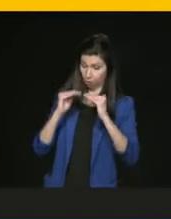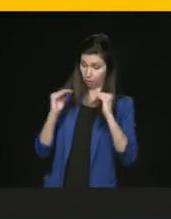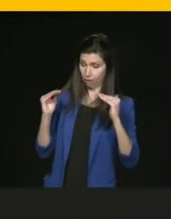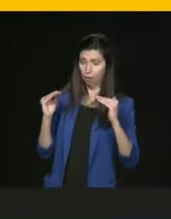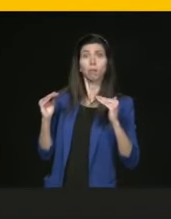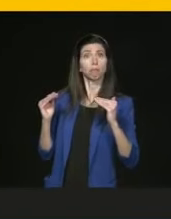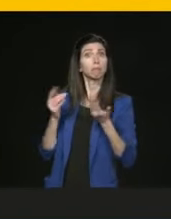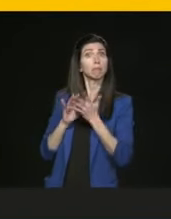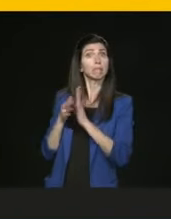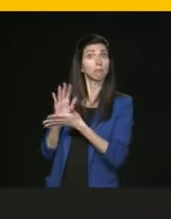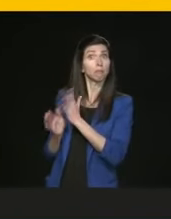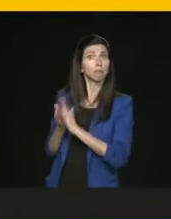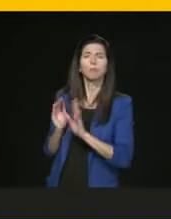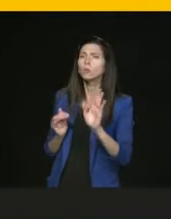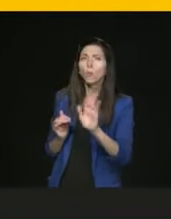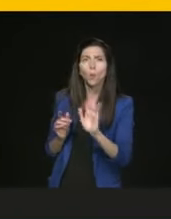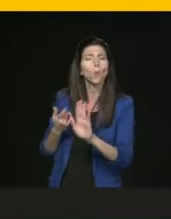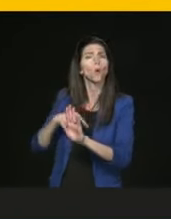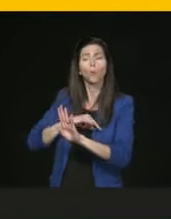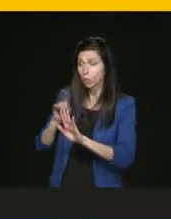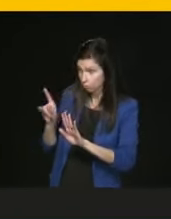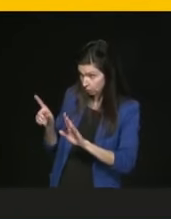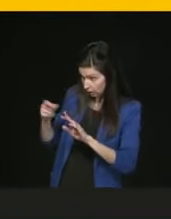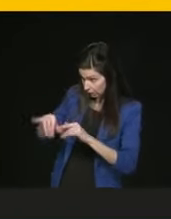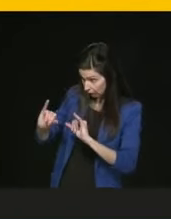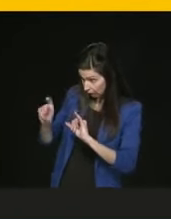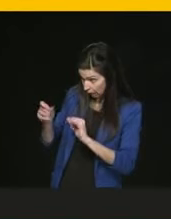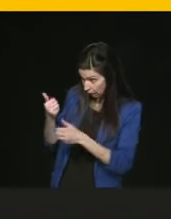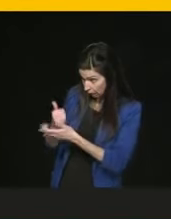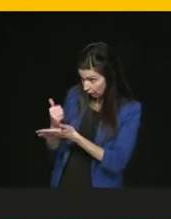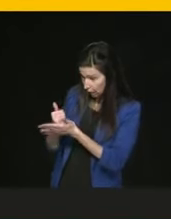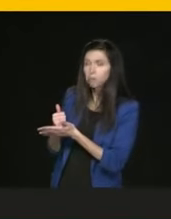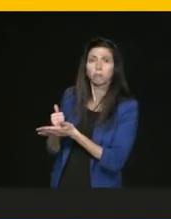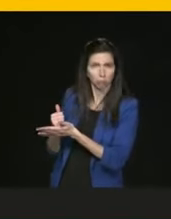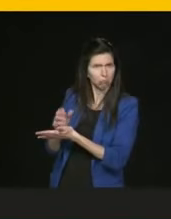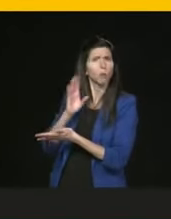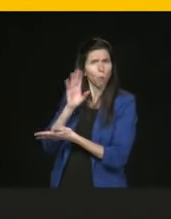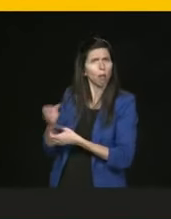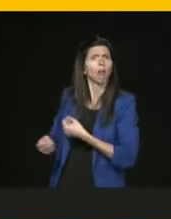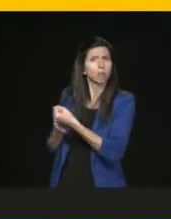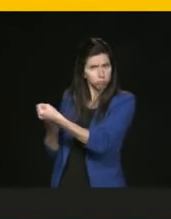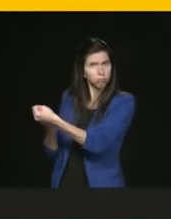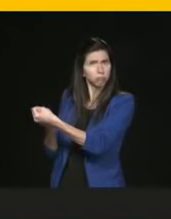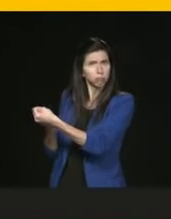the importance and urgency of the situation. Follow-up question.